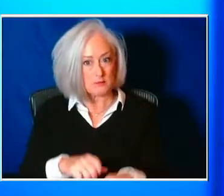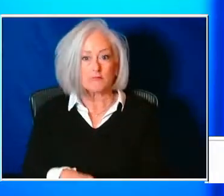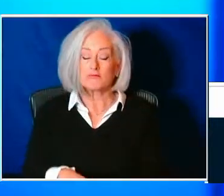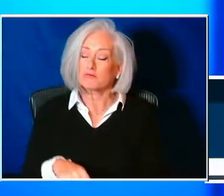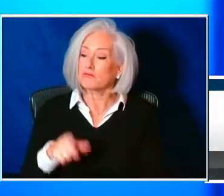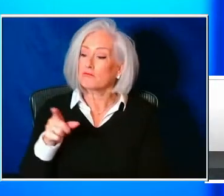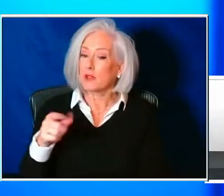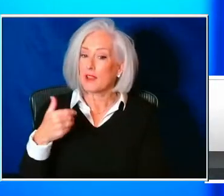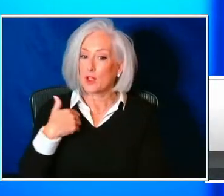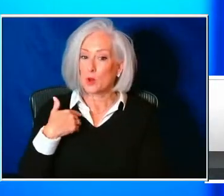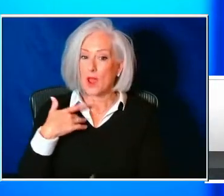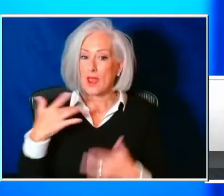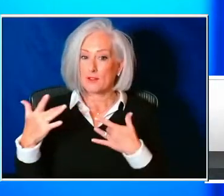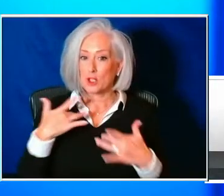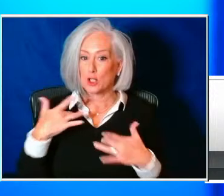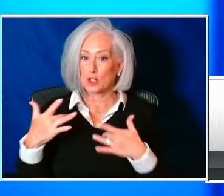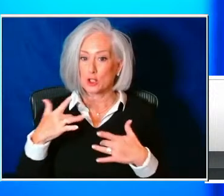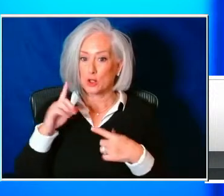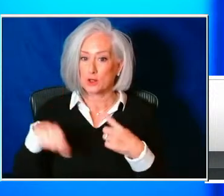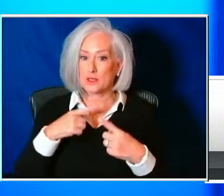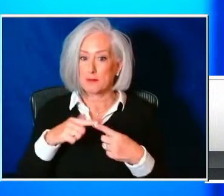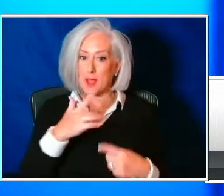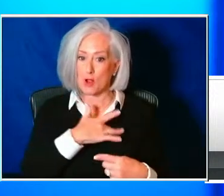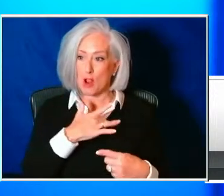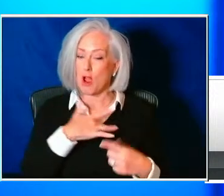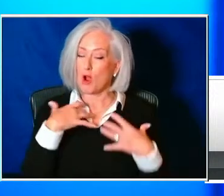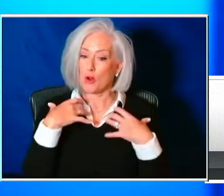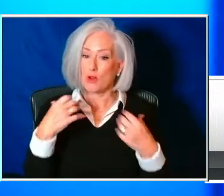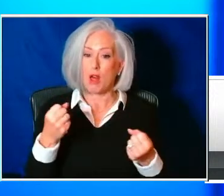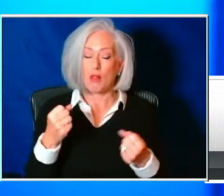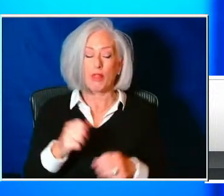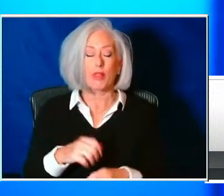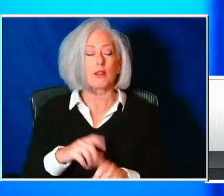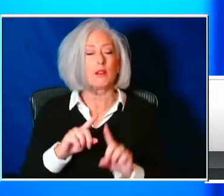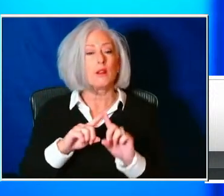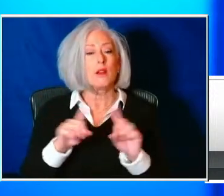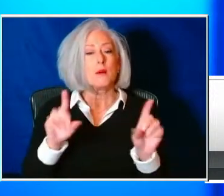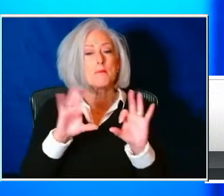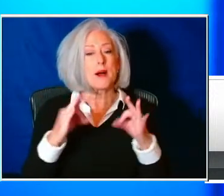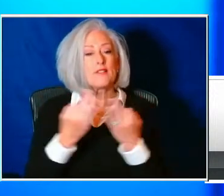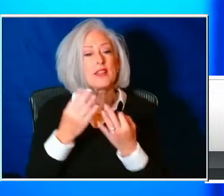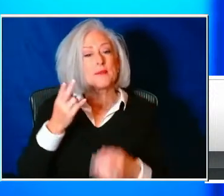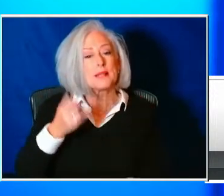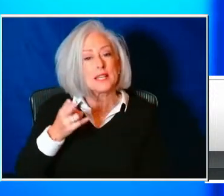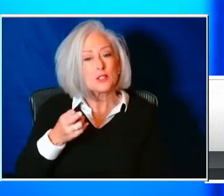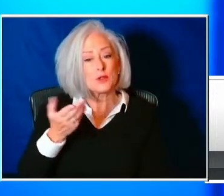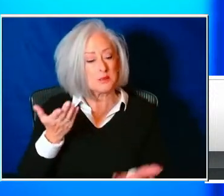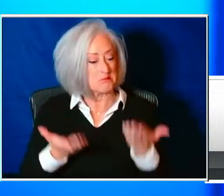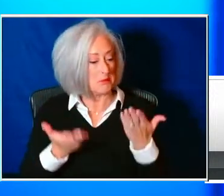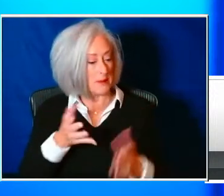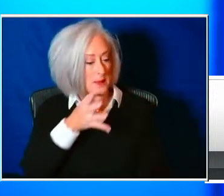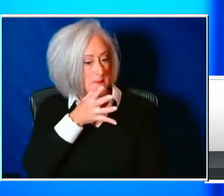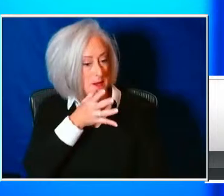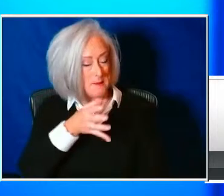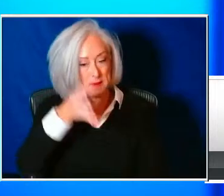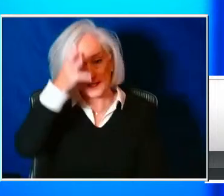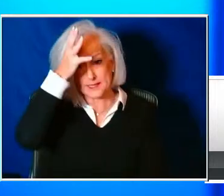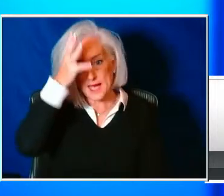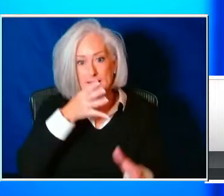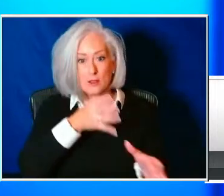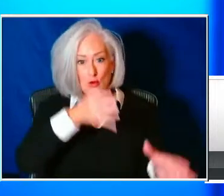about your heart health. But a family history, that could be a mom, a dad, a grandparent, an